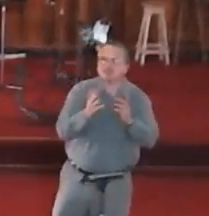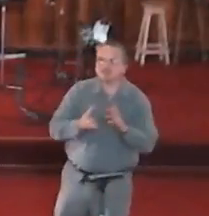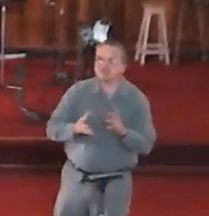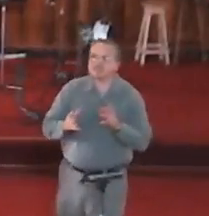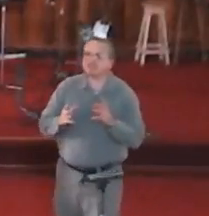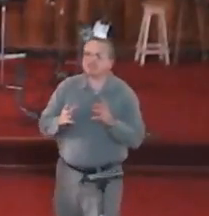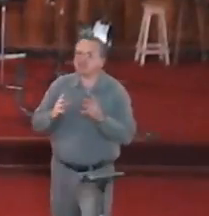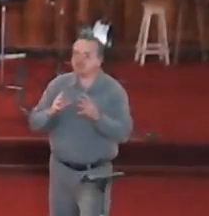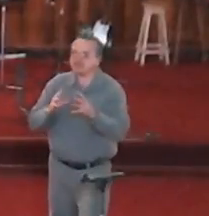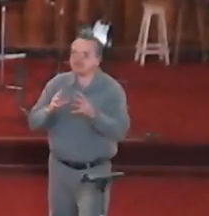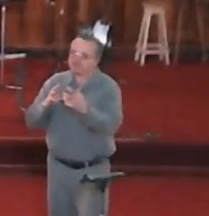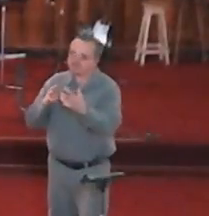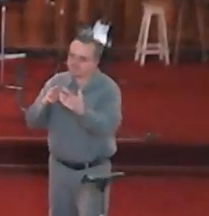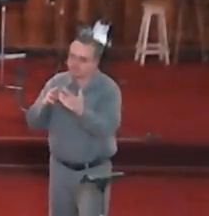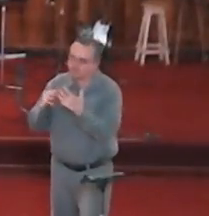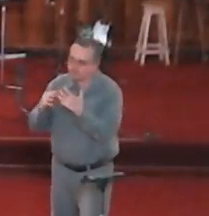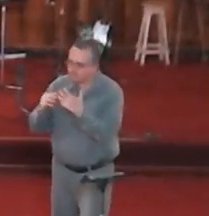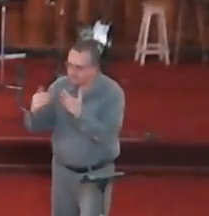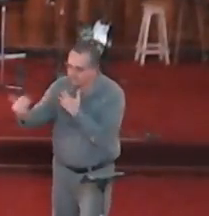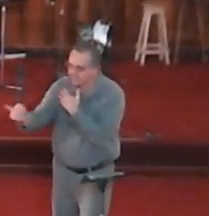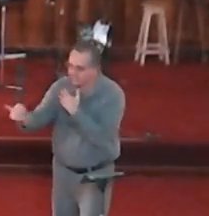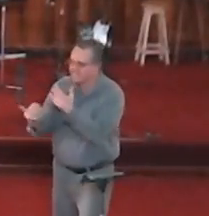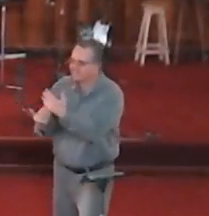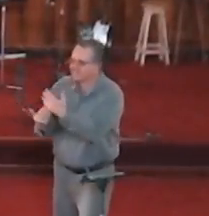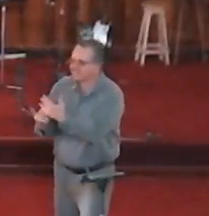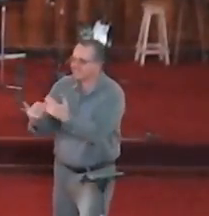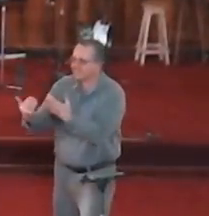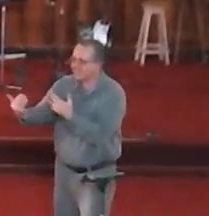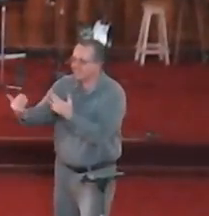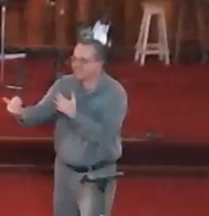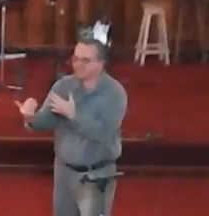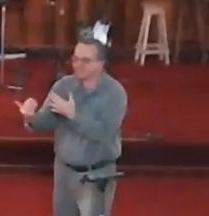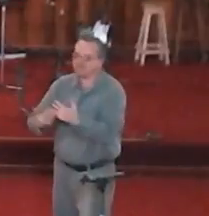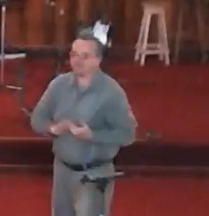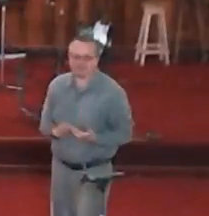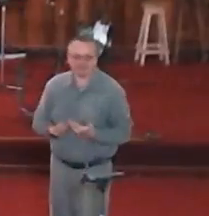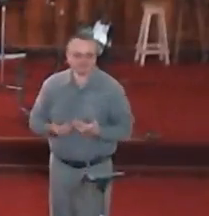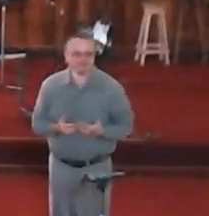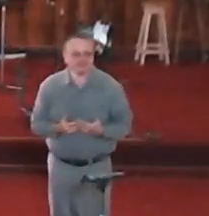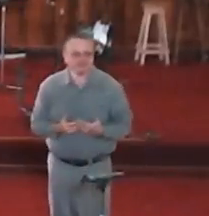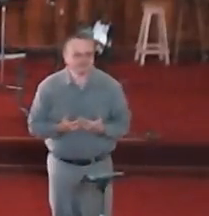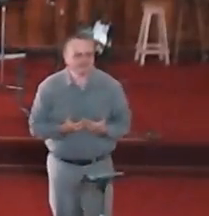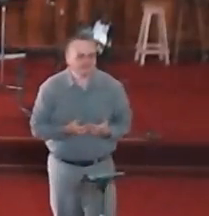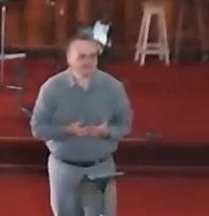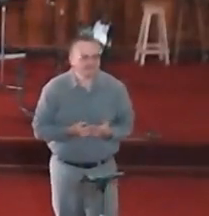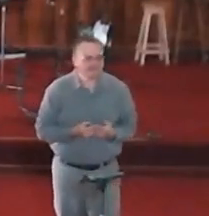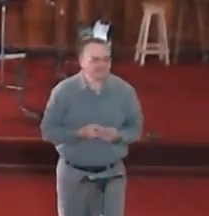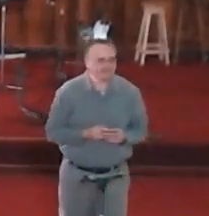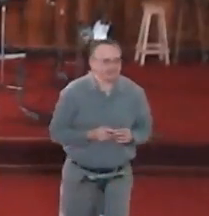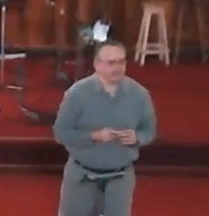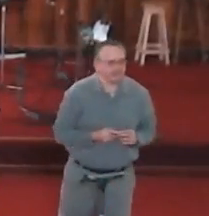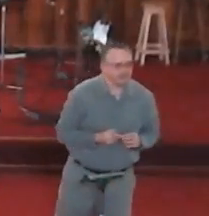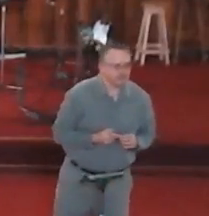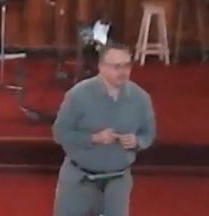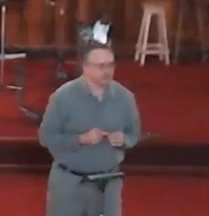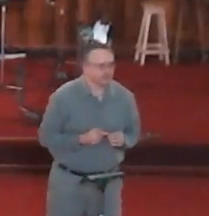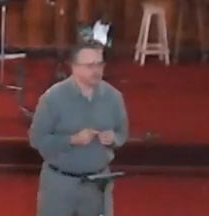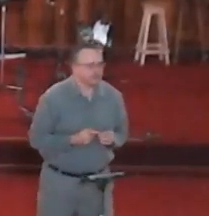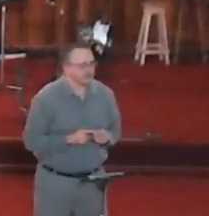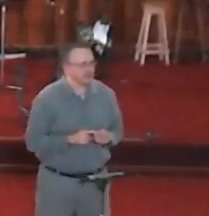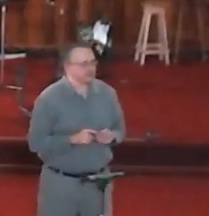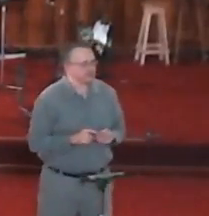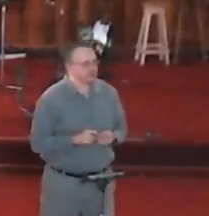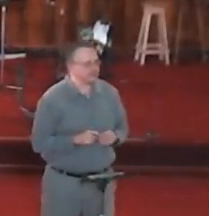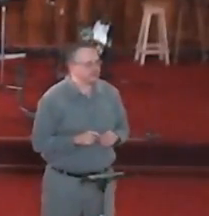lengua inspirada de Bernabé también supo reconciliar esa división. So the inspired tongue of Barnabas was also able